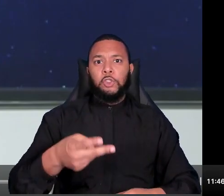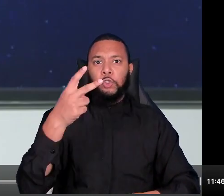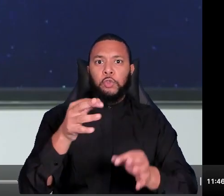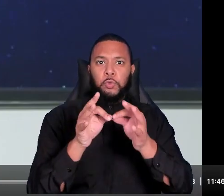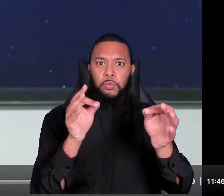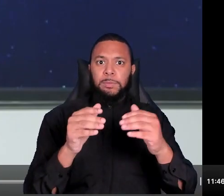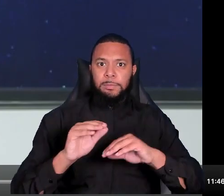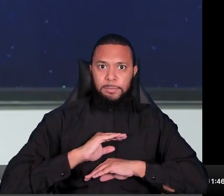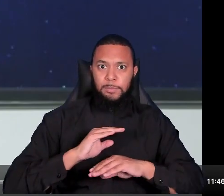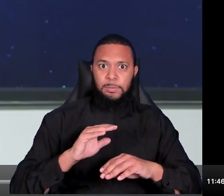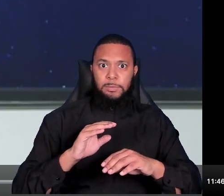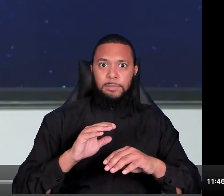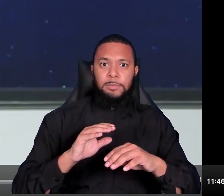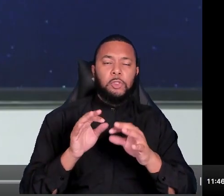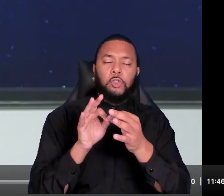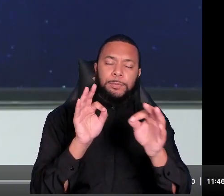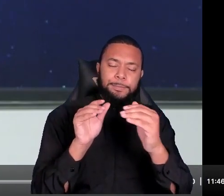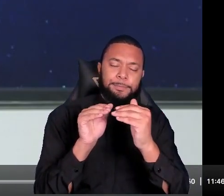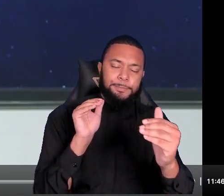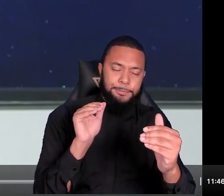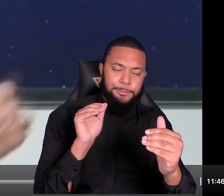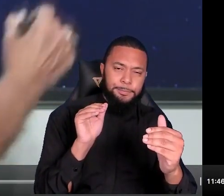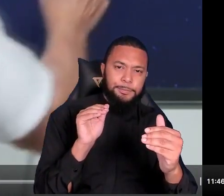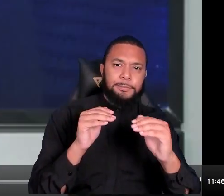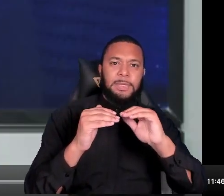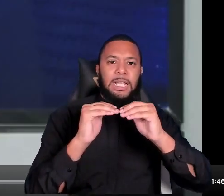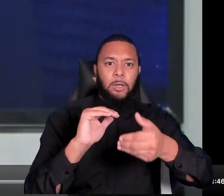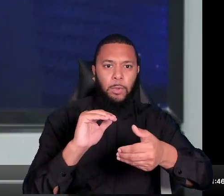inequalities in 2 variables.